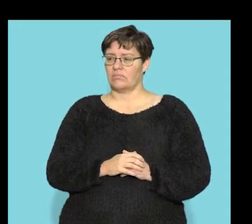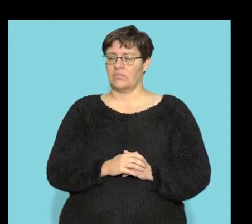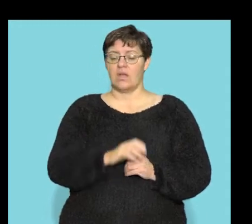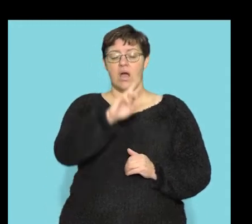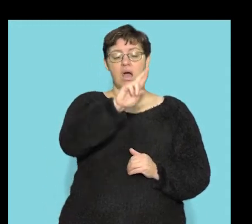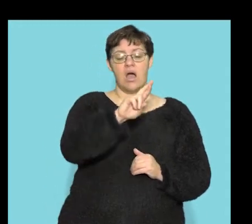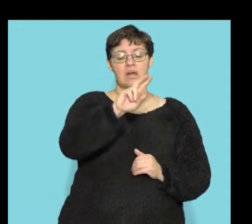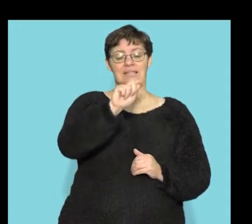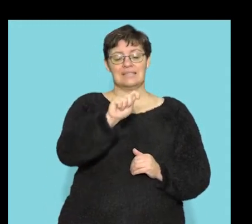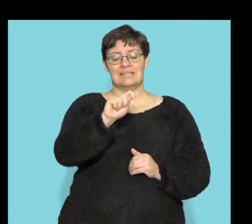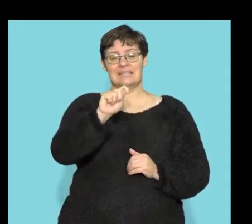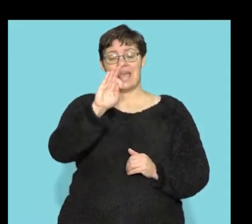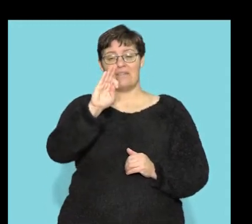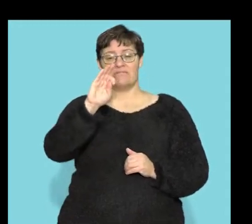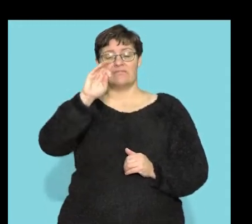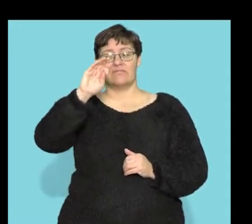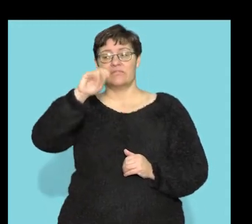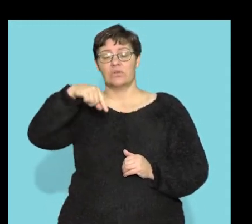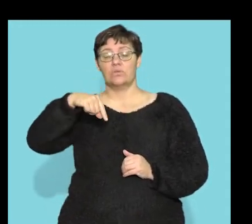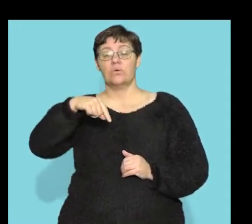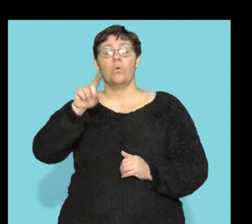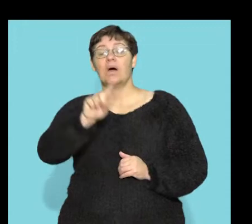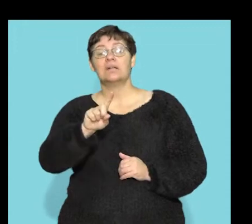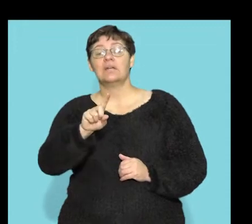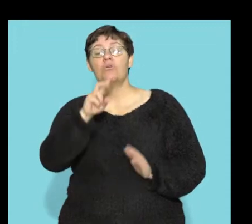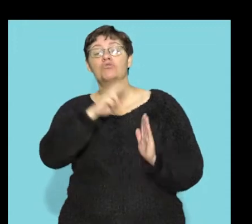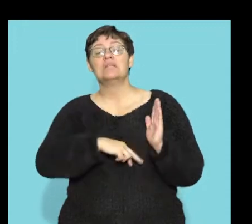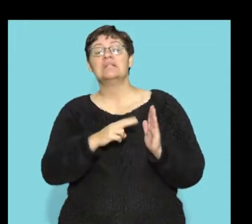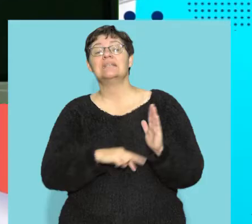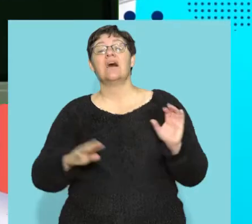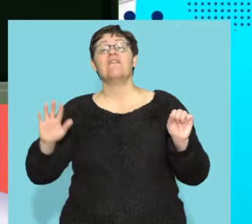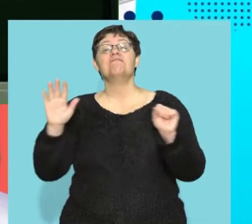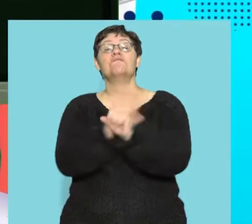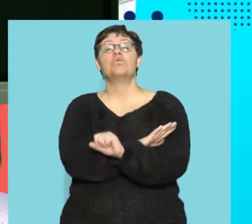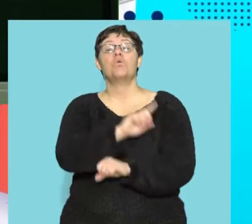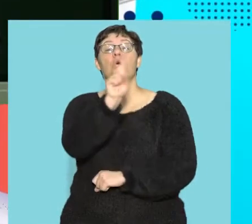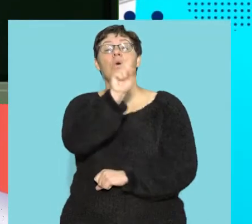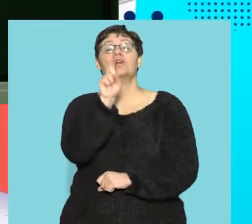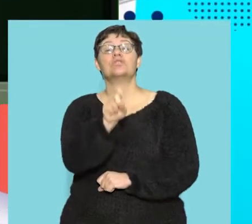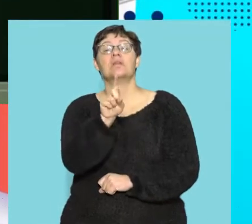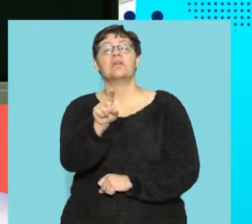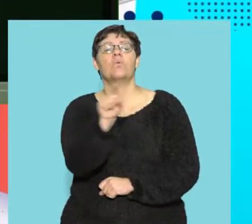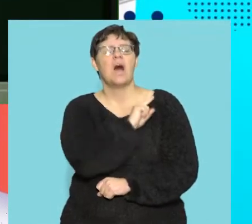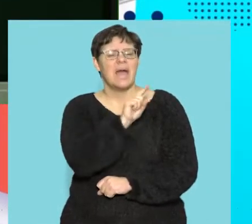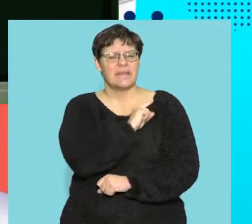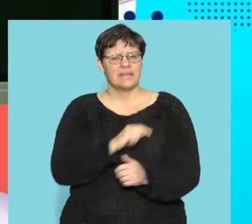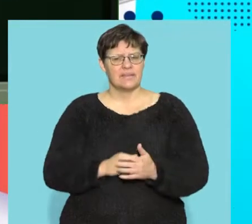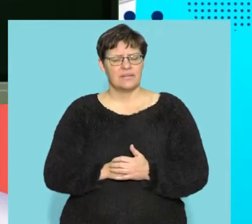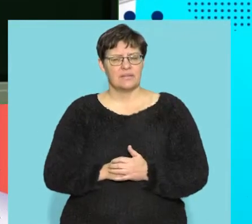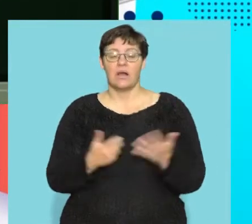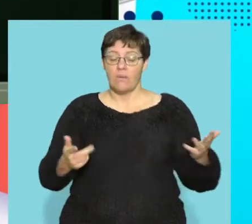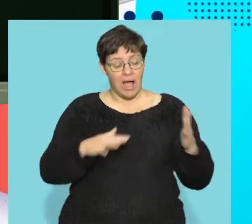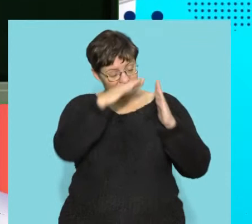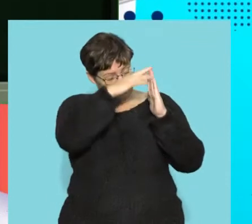RTFQ. Read the full question. Right. Why? Because they're